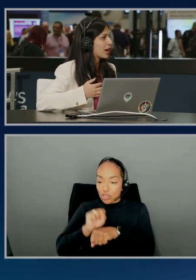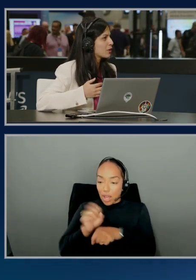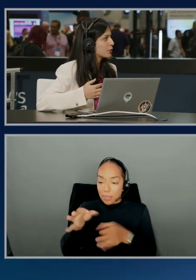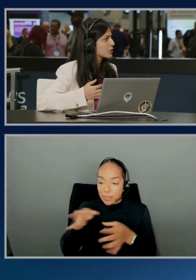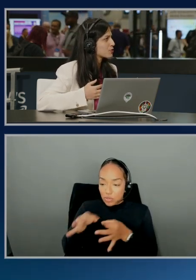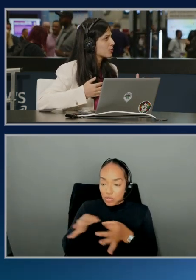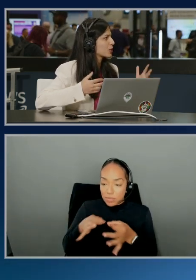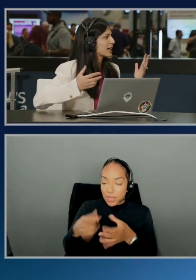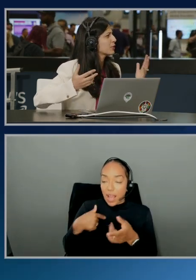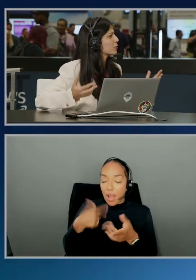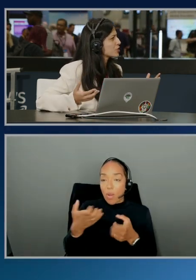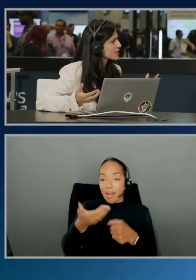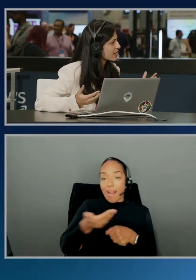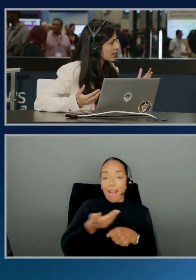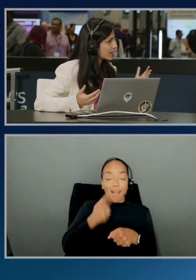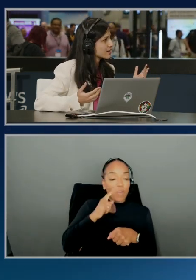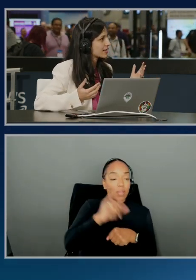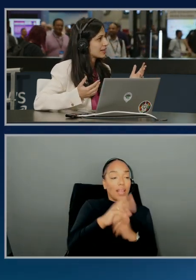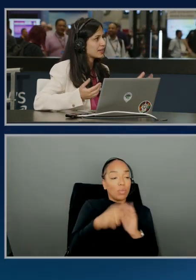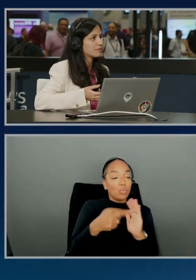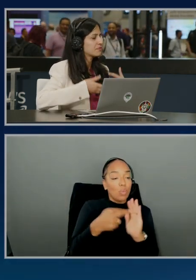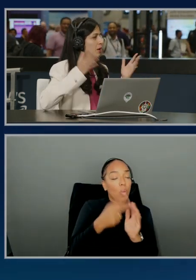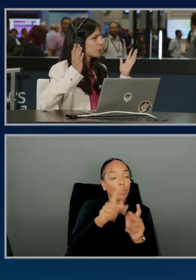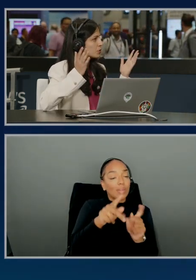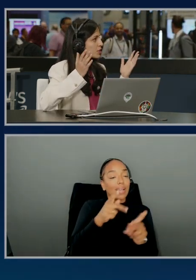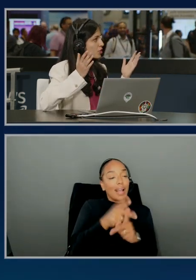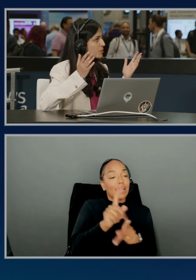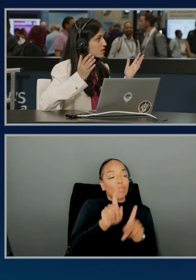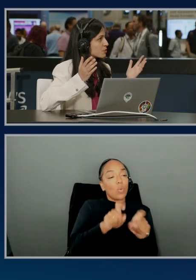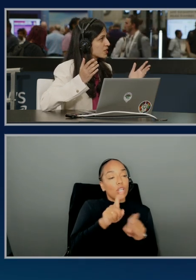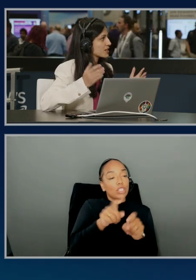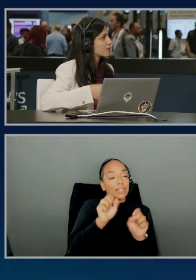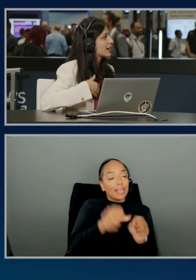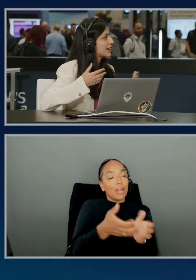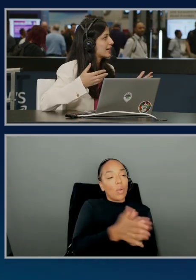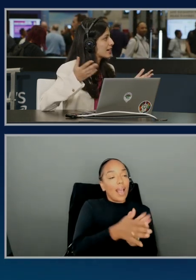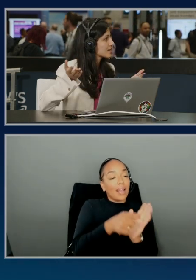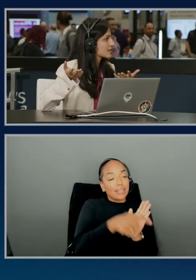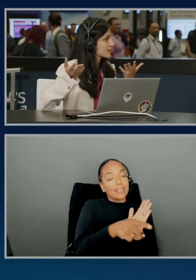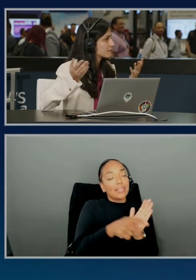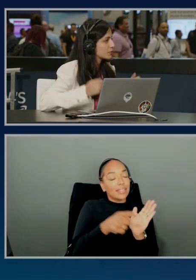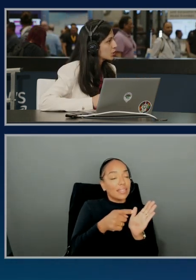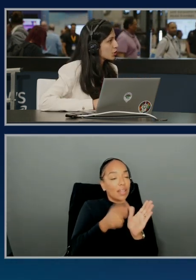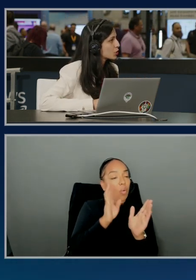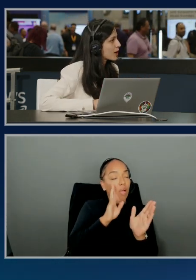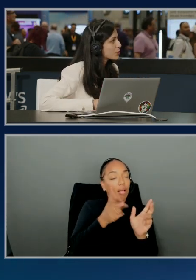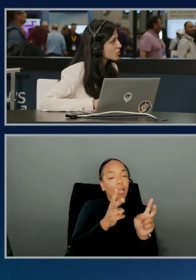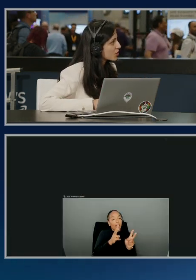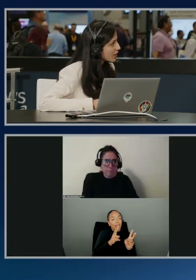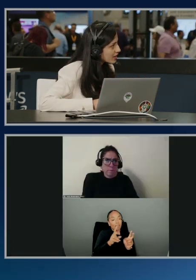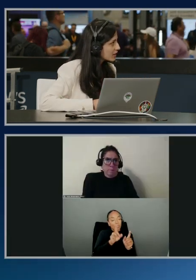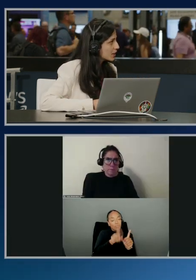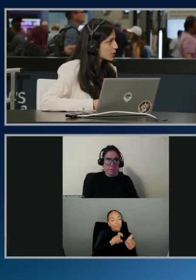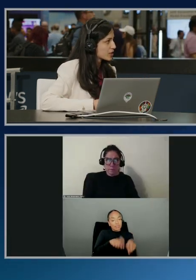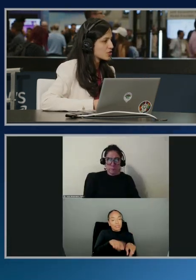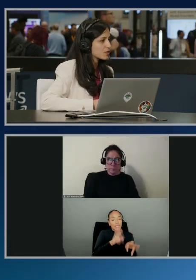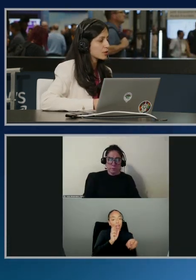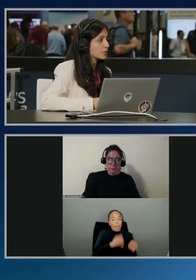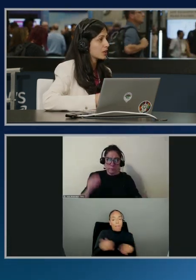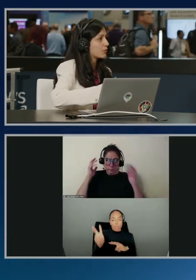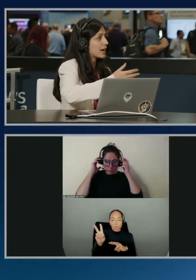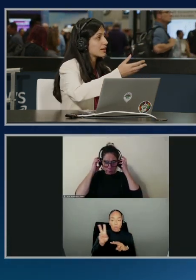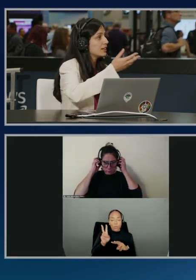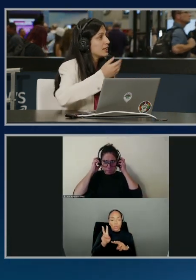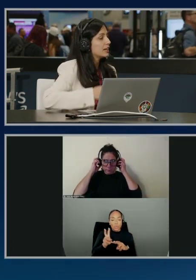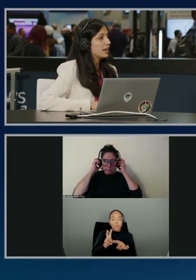I want to hire for this role, what kind of questions can I ask the candidate? Upload that job description as a file and ask, Q app to generate questions